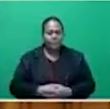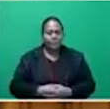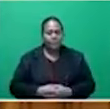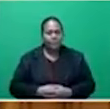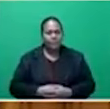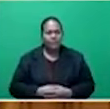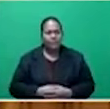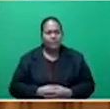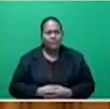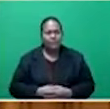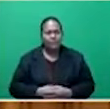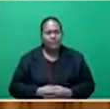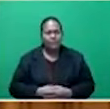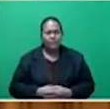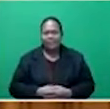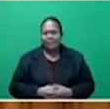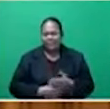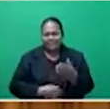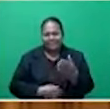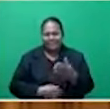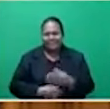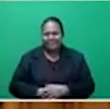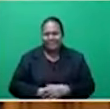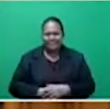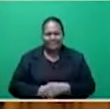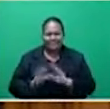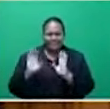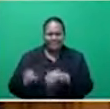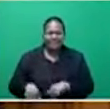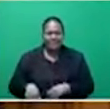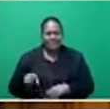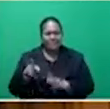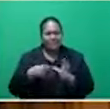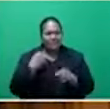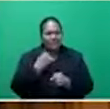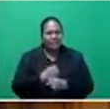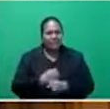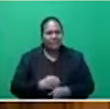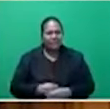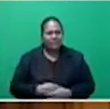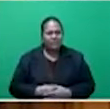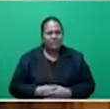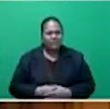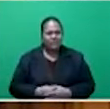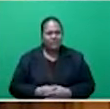this is really unbecoming of the Attorney General. He's reading an